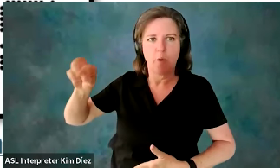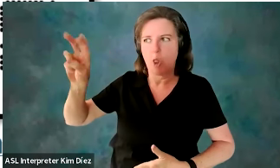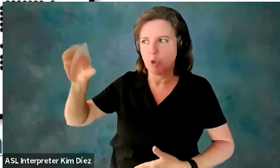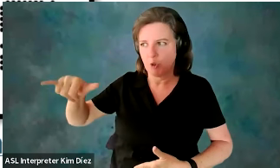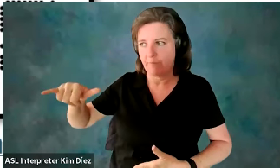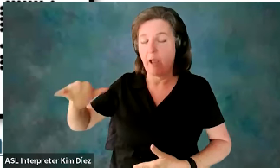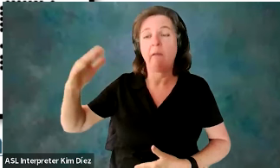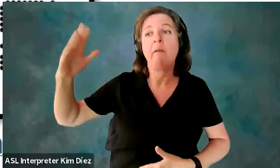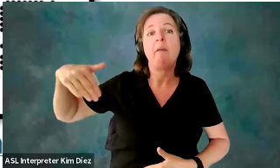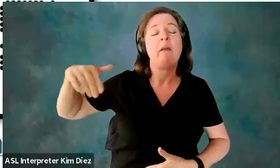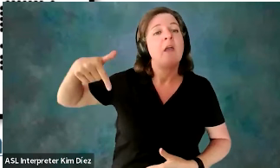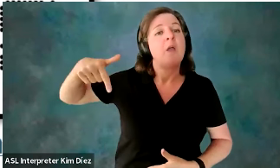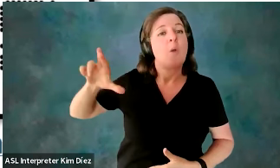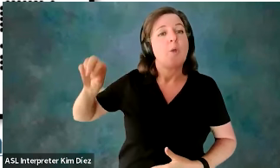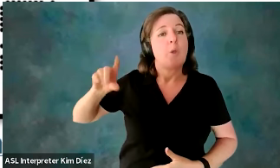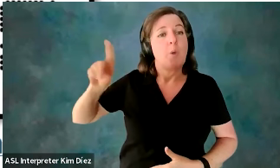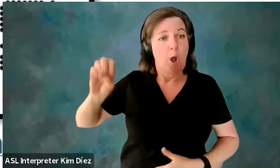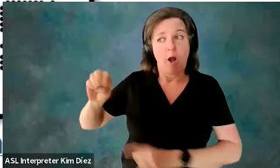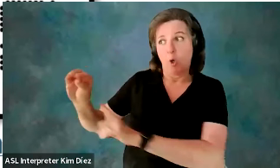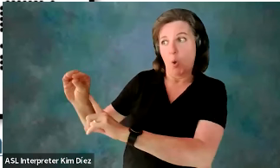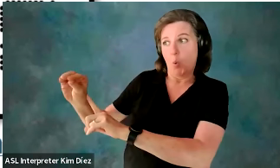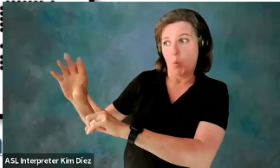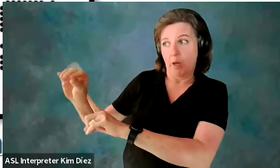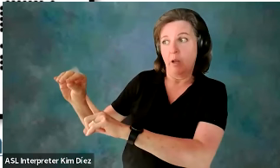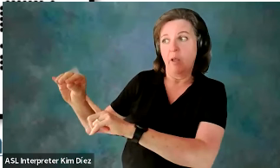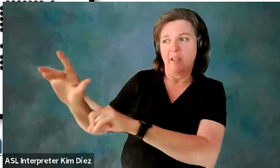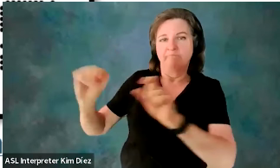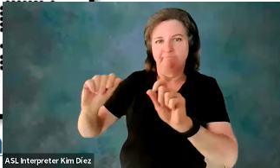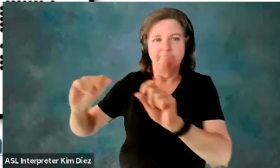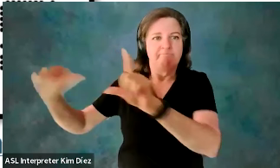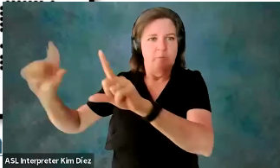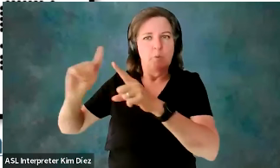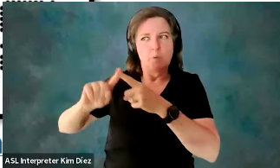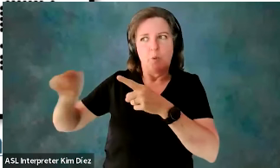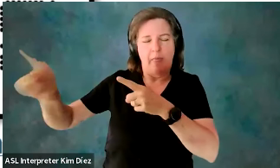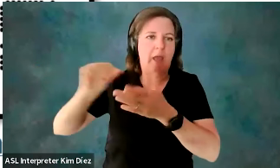to copy or download the link, here it is.